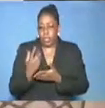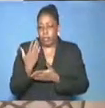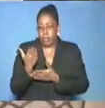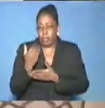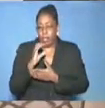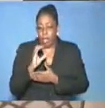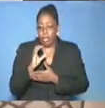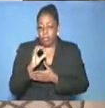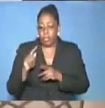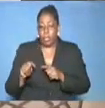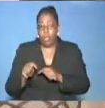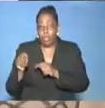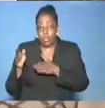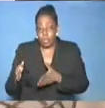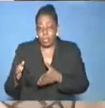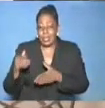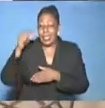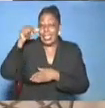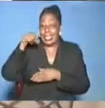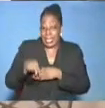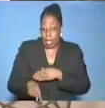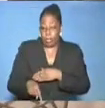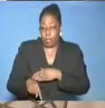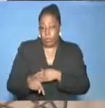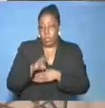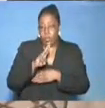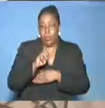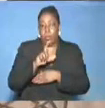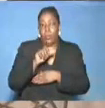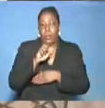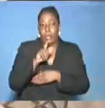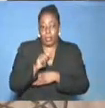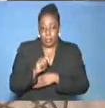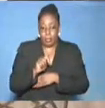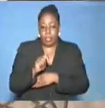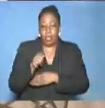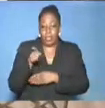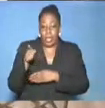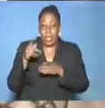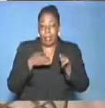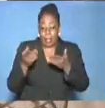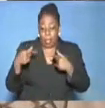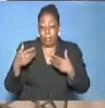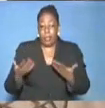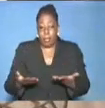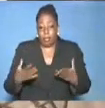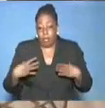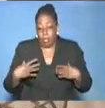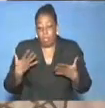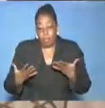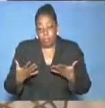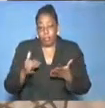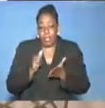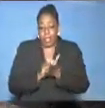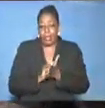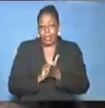tourists download the wallet because they plan to come here for at some point during the Thanksgiving break or the holiday break. And that's